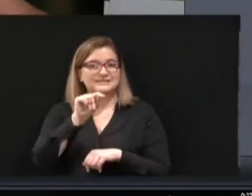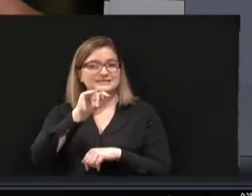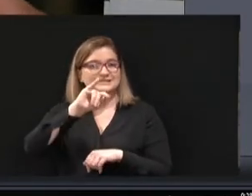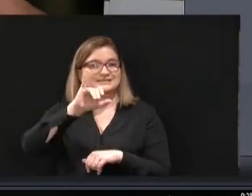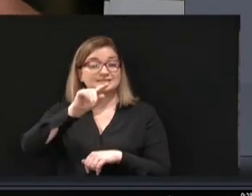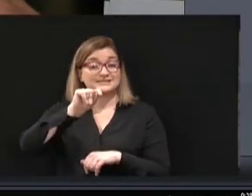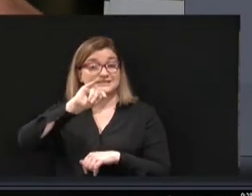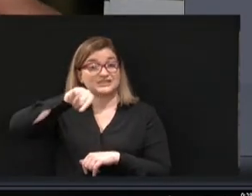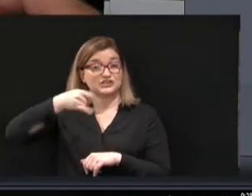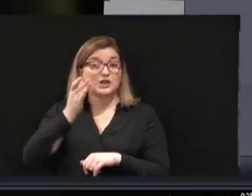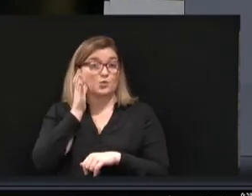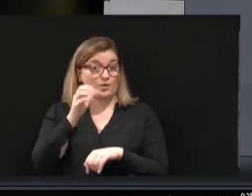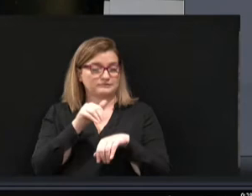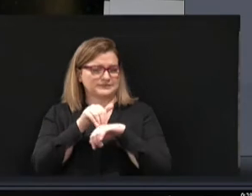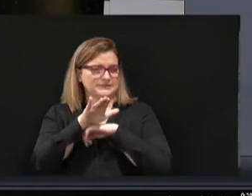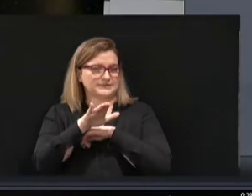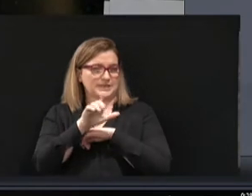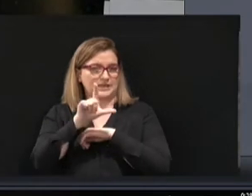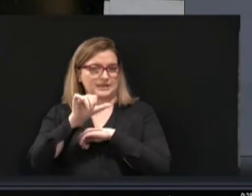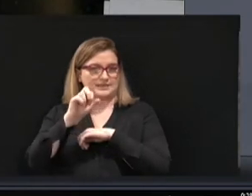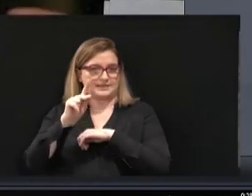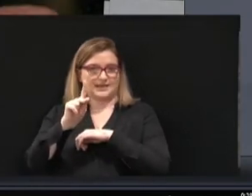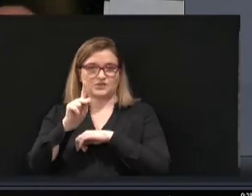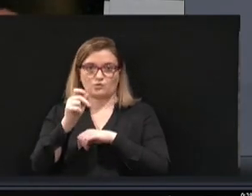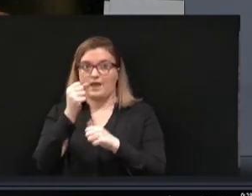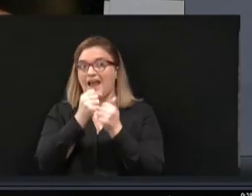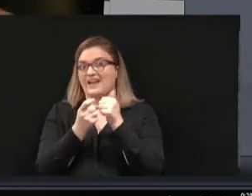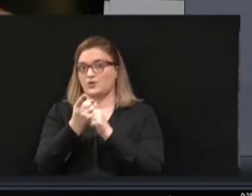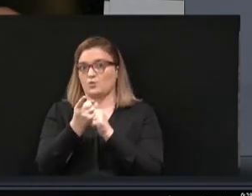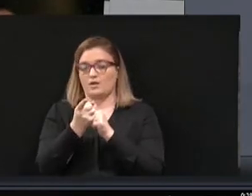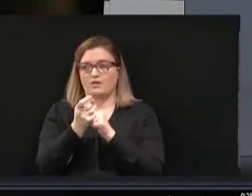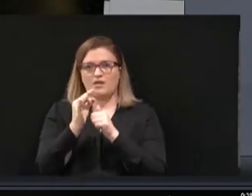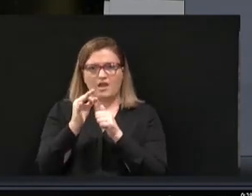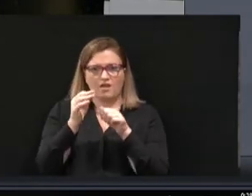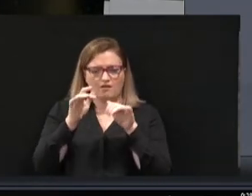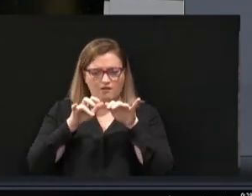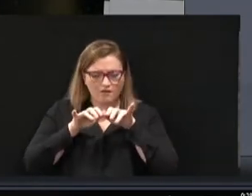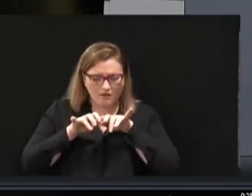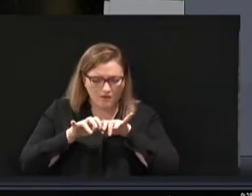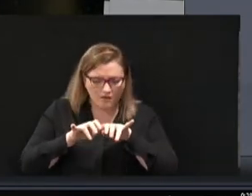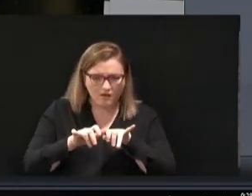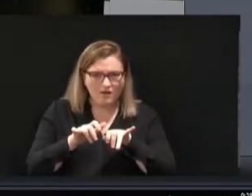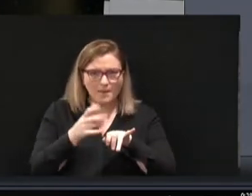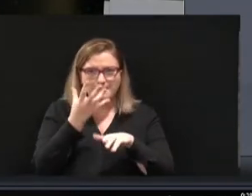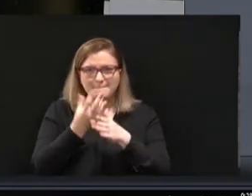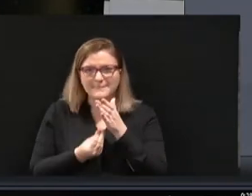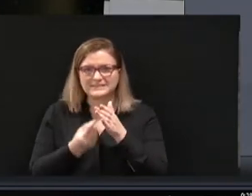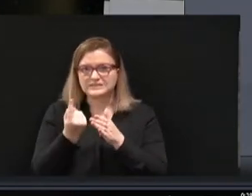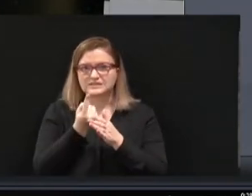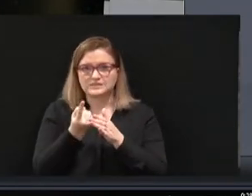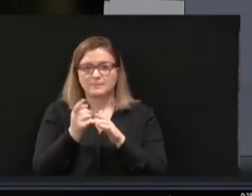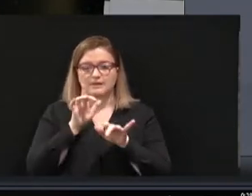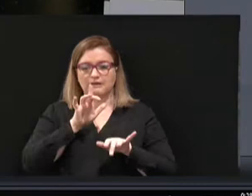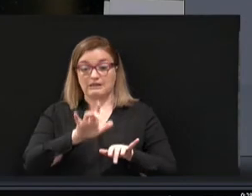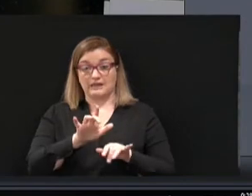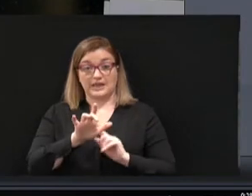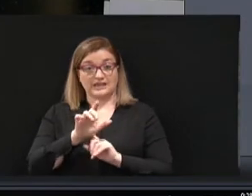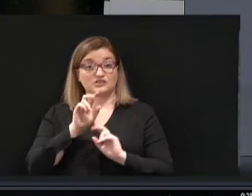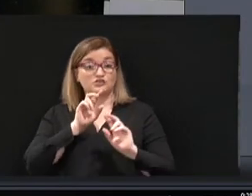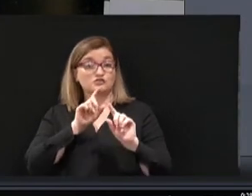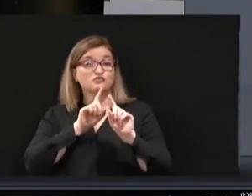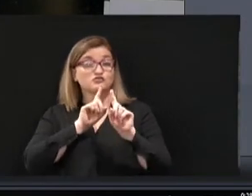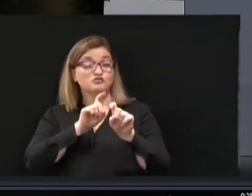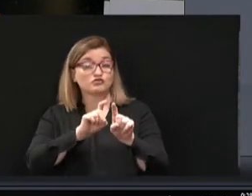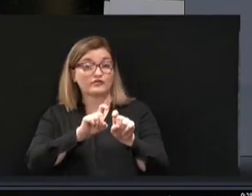will send a link to everyone at the end of the day. If you're missing any of these materials, just click that survey